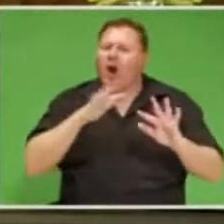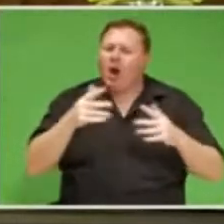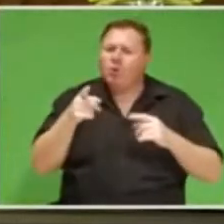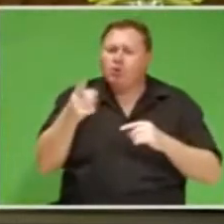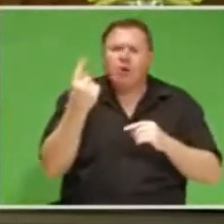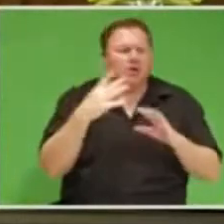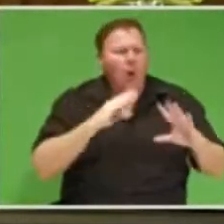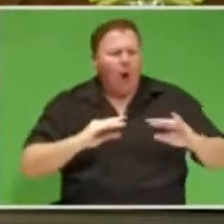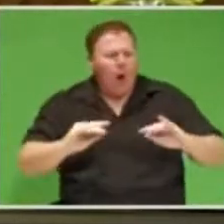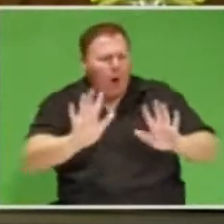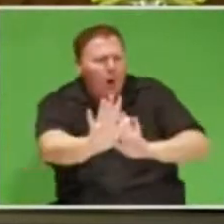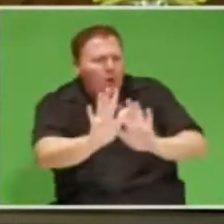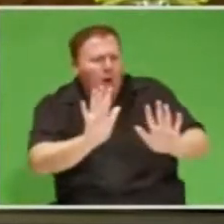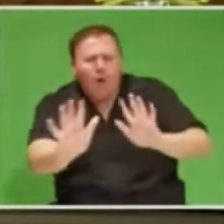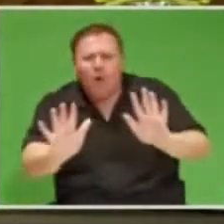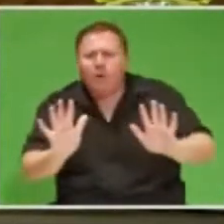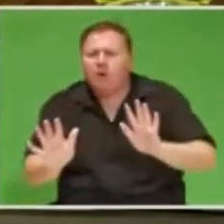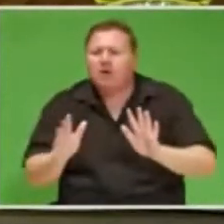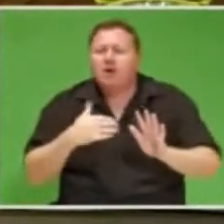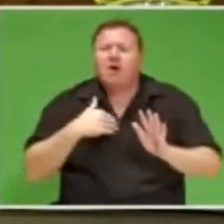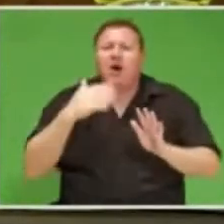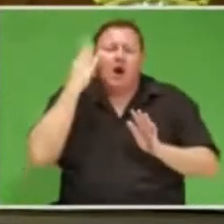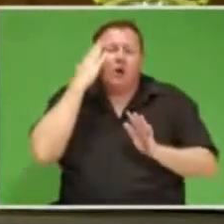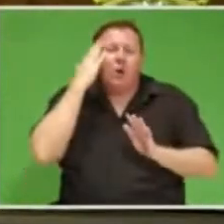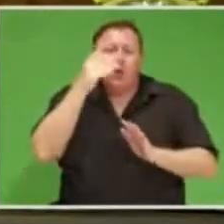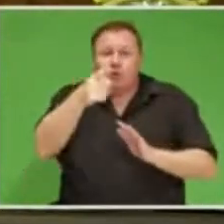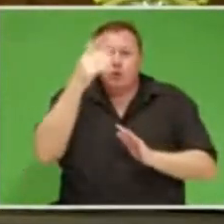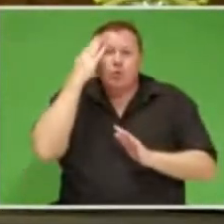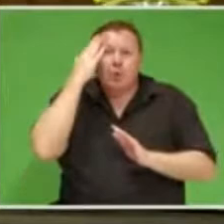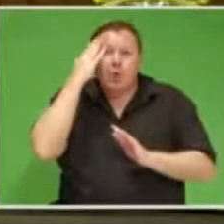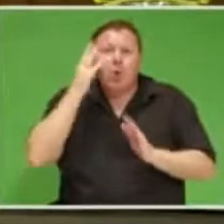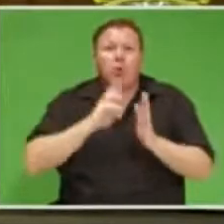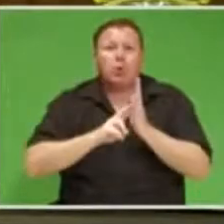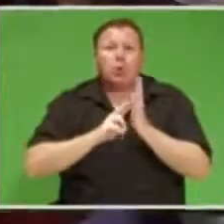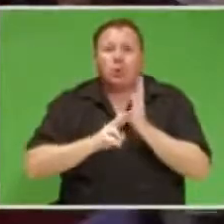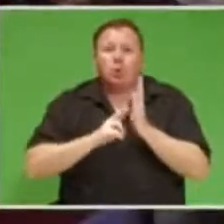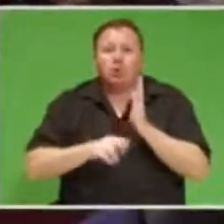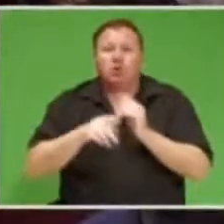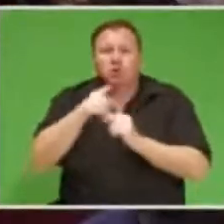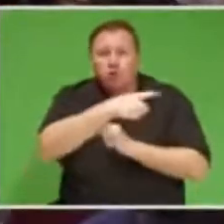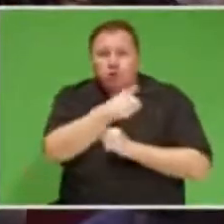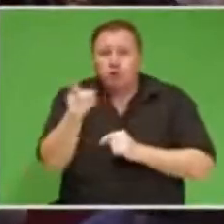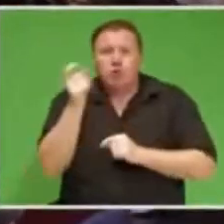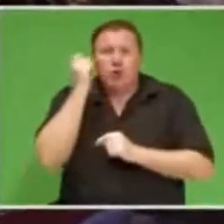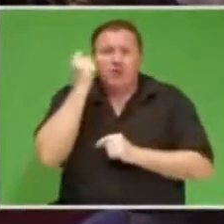hold on, honorable members, I know you know the rules. You understand.